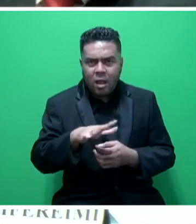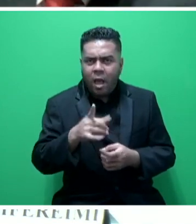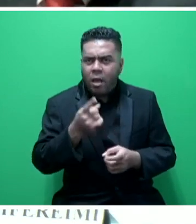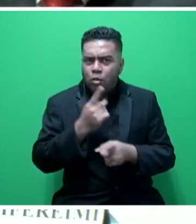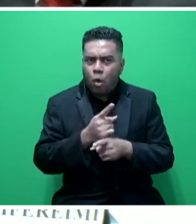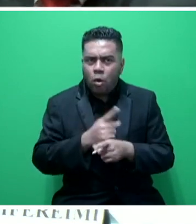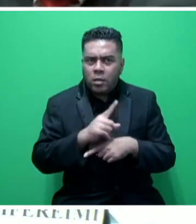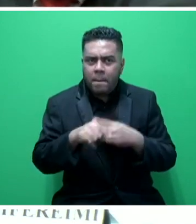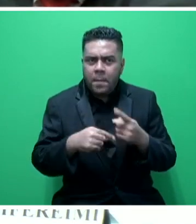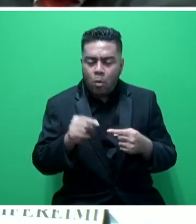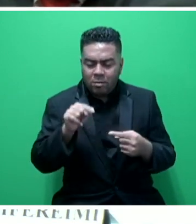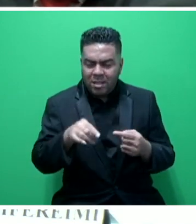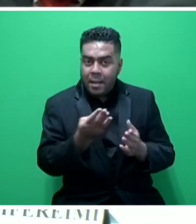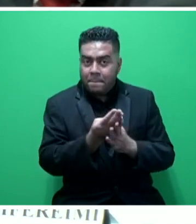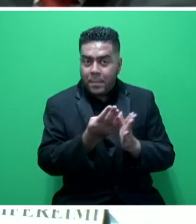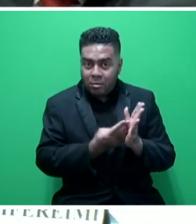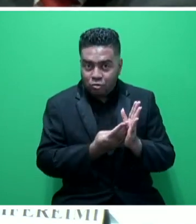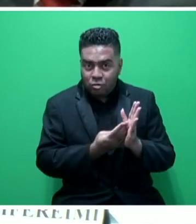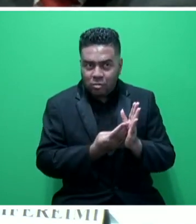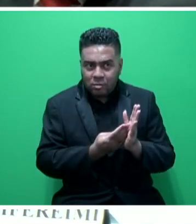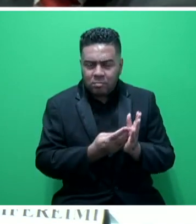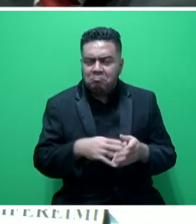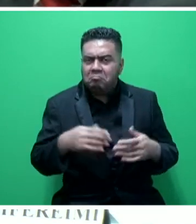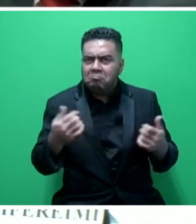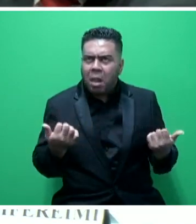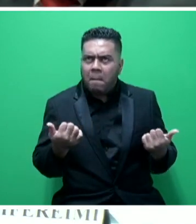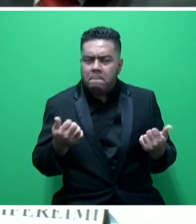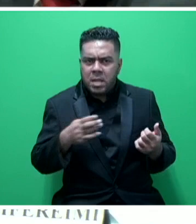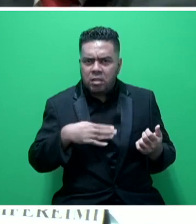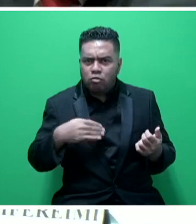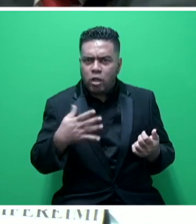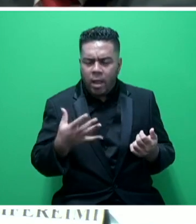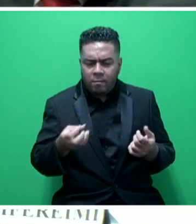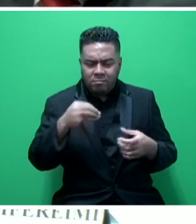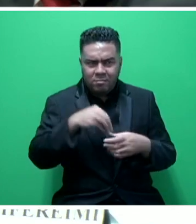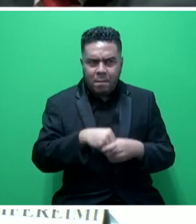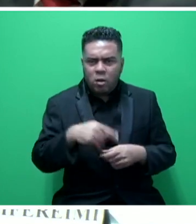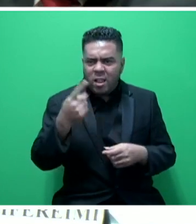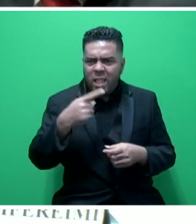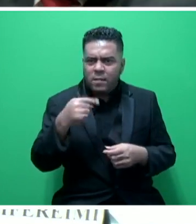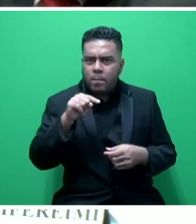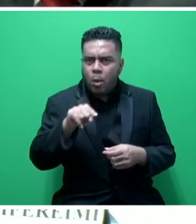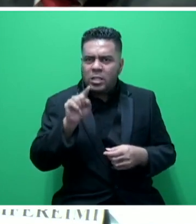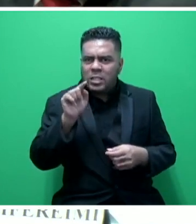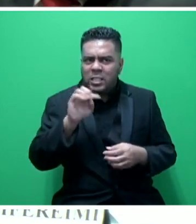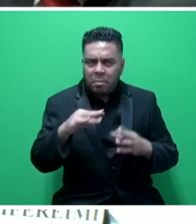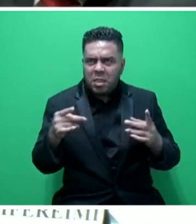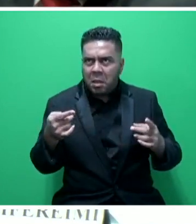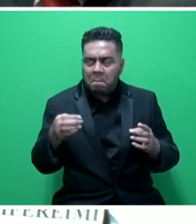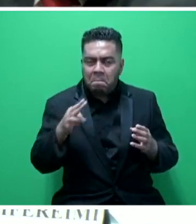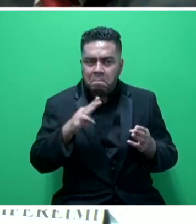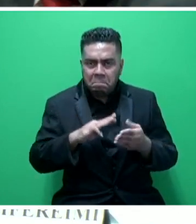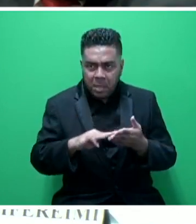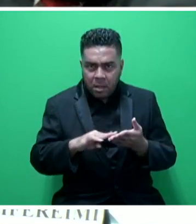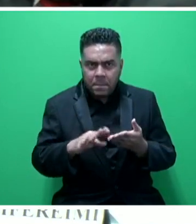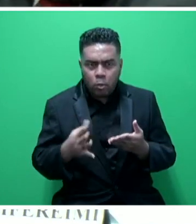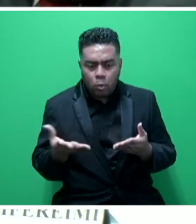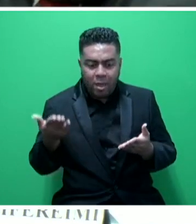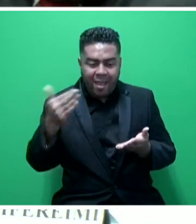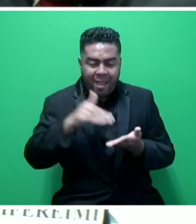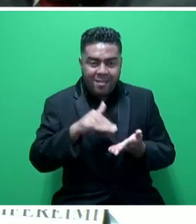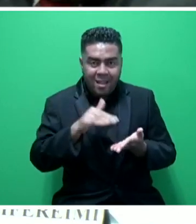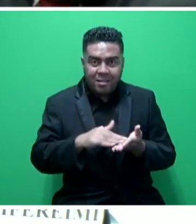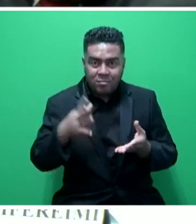talked about this in my budget, although the ministry has an allocation of about 11 point something million, but when we add all